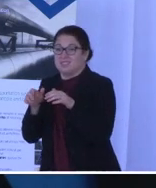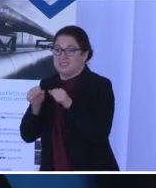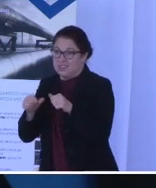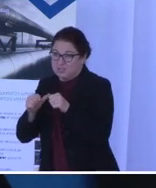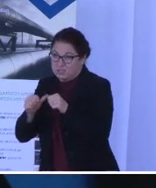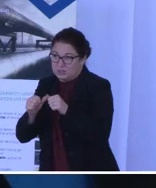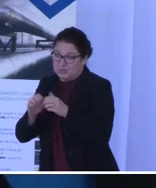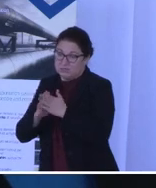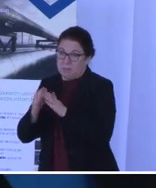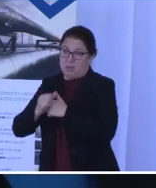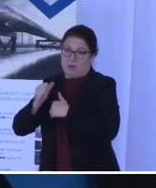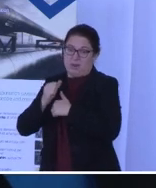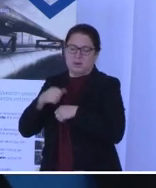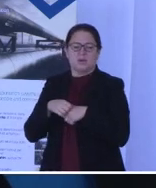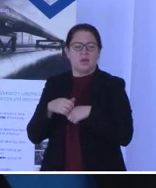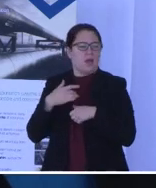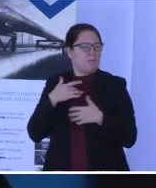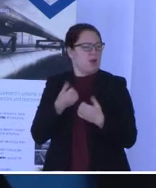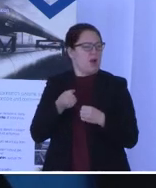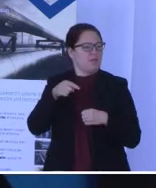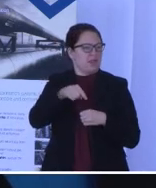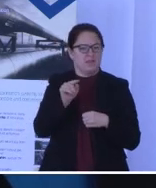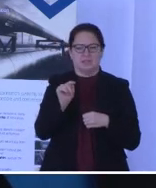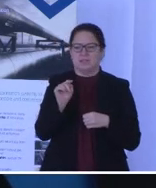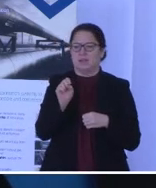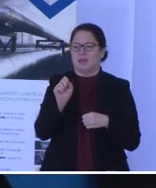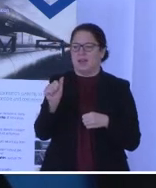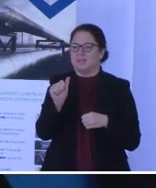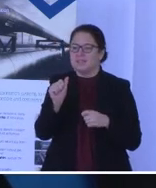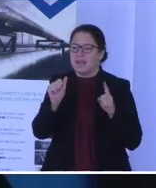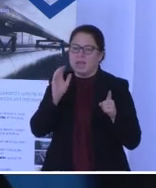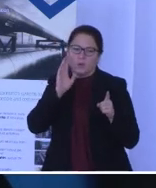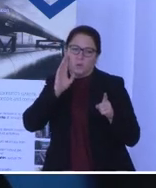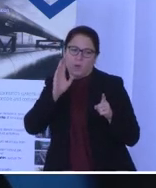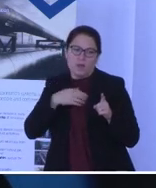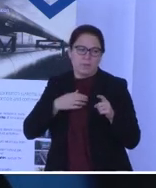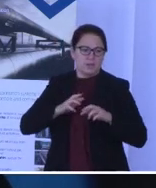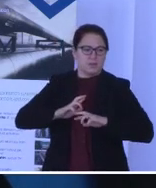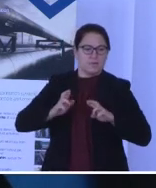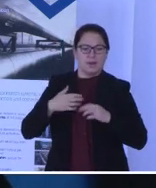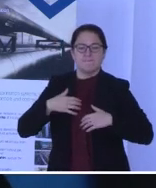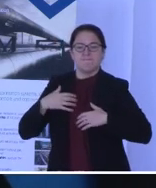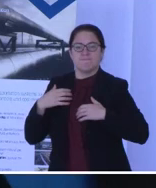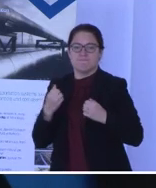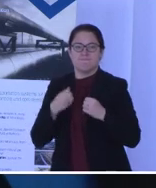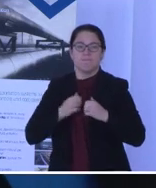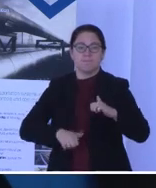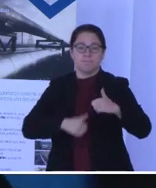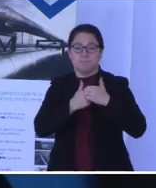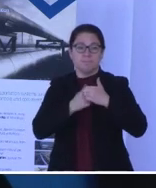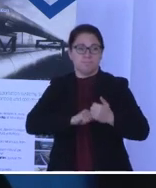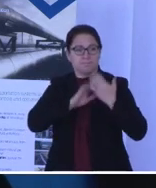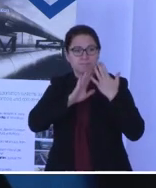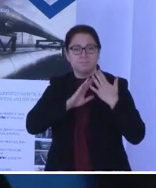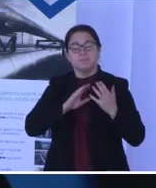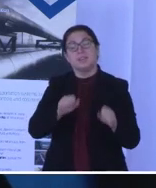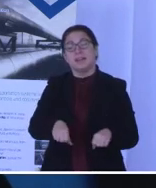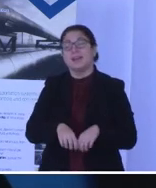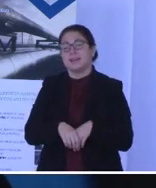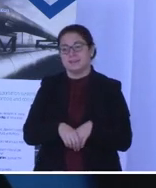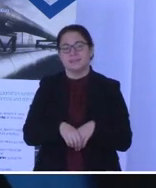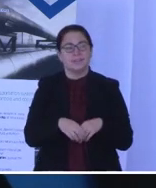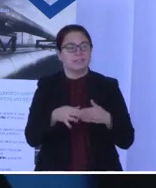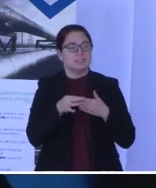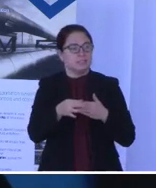department are up to the task under the leadership of the secretary and the administrator and the dedication of the men and women who work here.